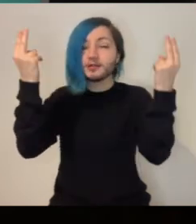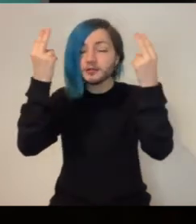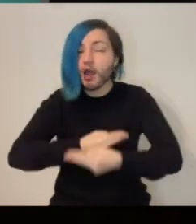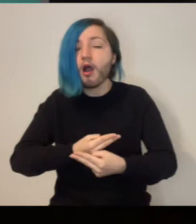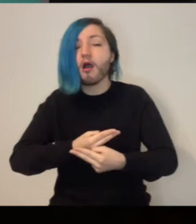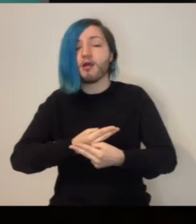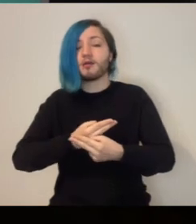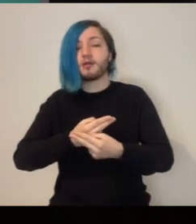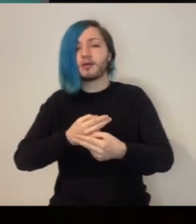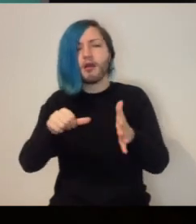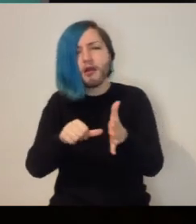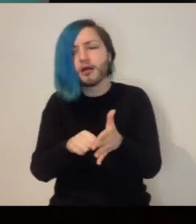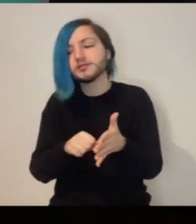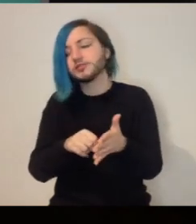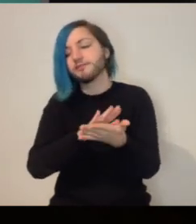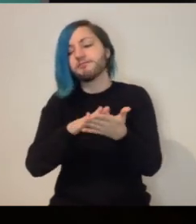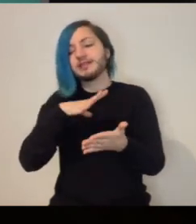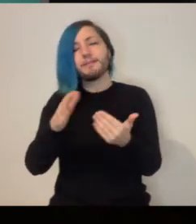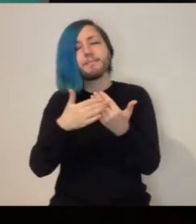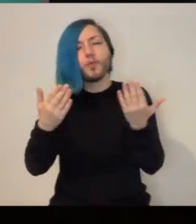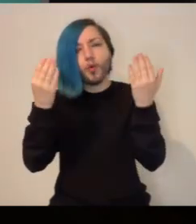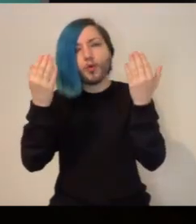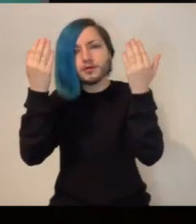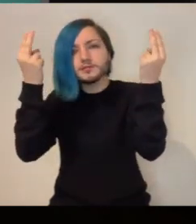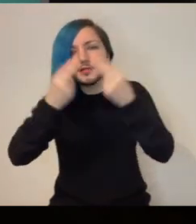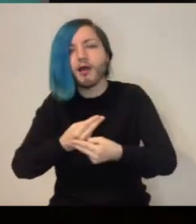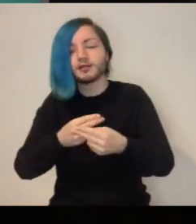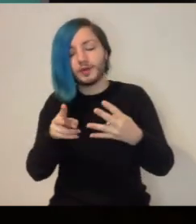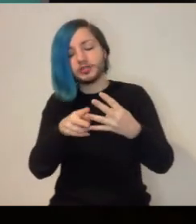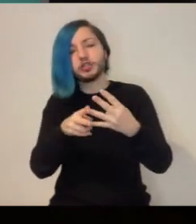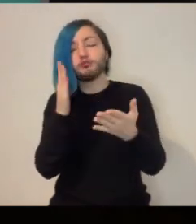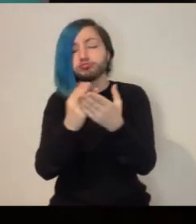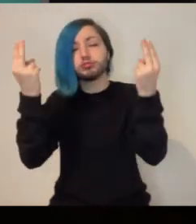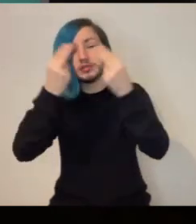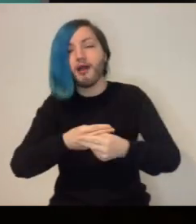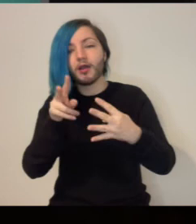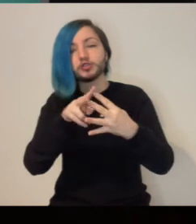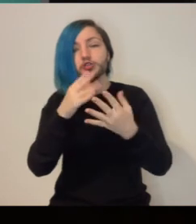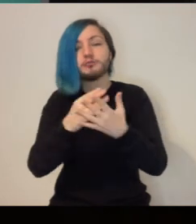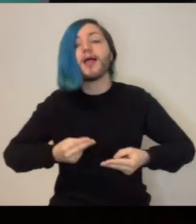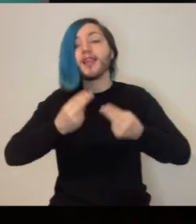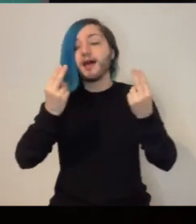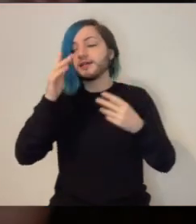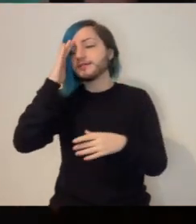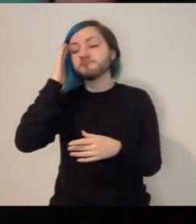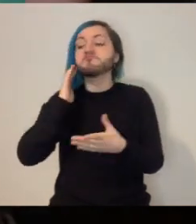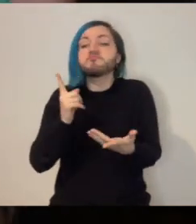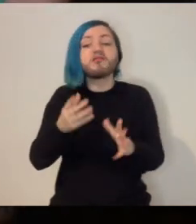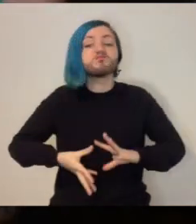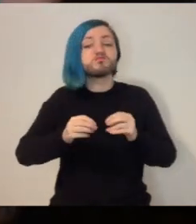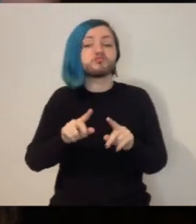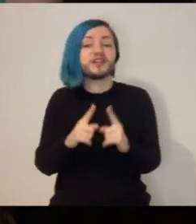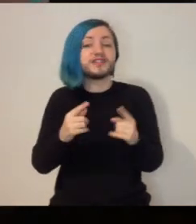So therefore it required more blending. So I had really 2 dark tones, very dark tones, and 2 very light tones. But it makes for an interesting effect. You just get